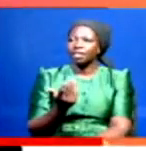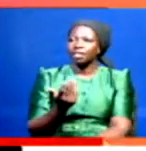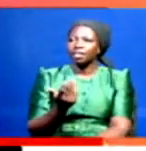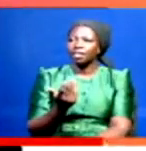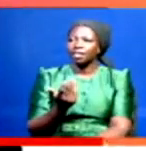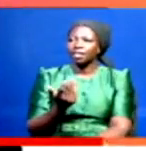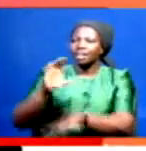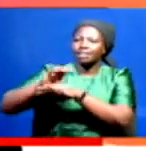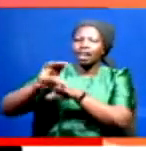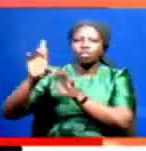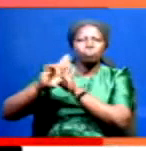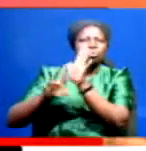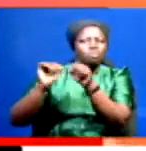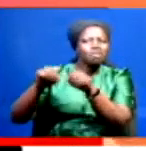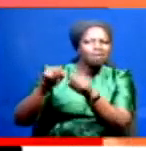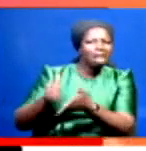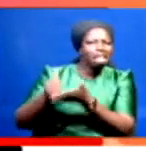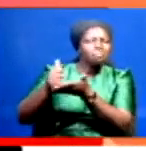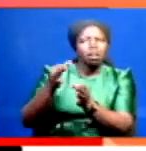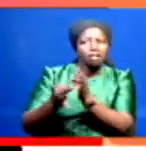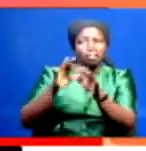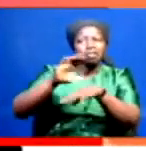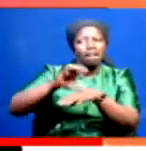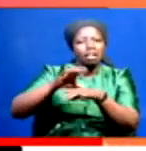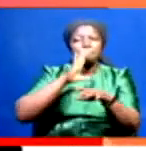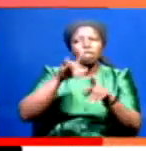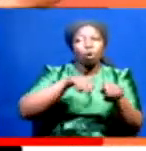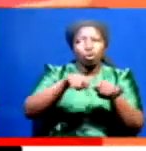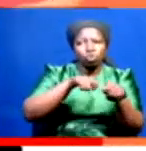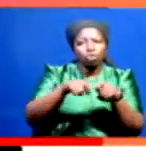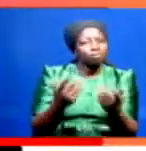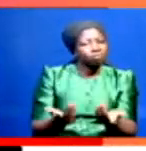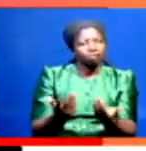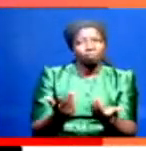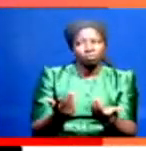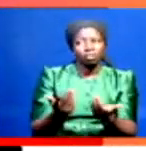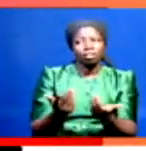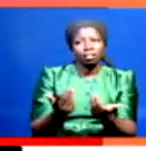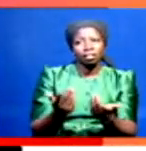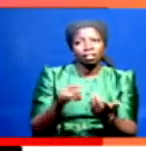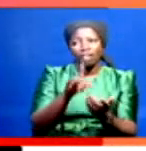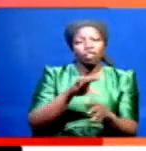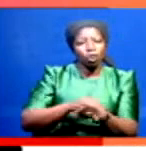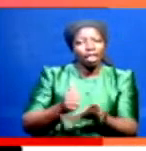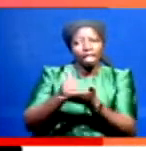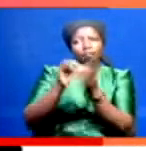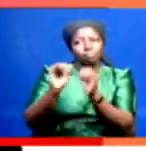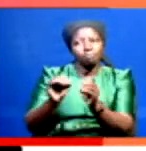that? If churches were being regulated, why didn't he get help? Mm-hmm. Now, number